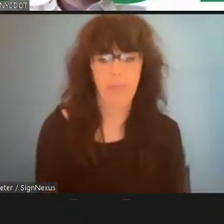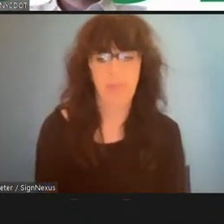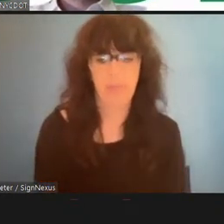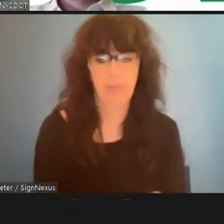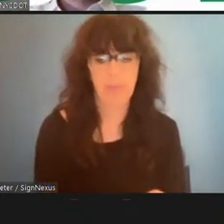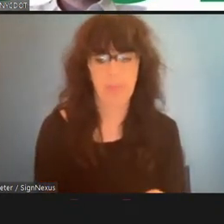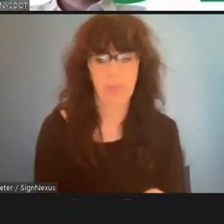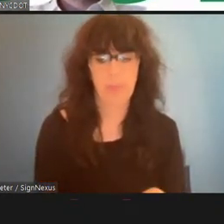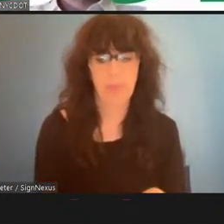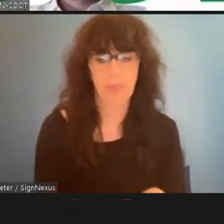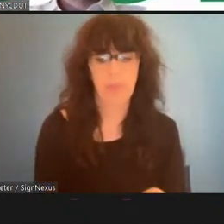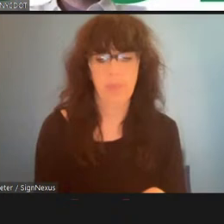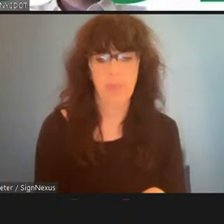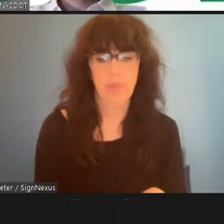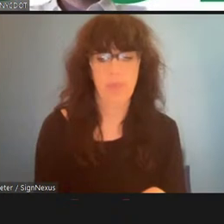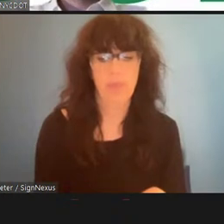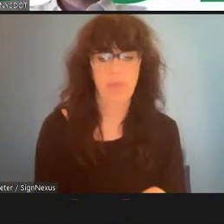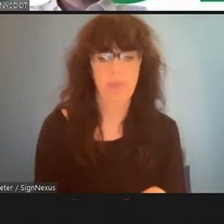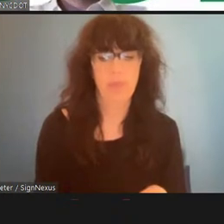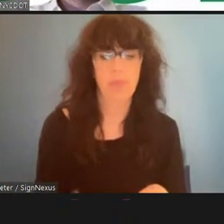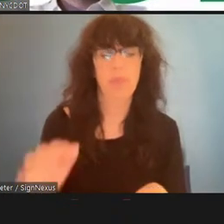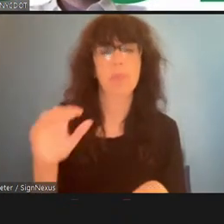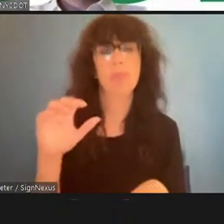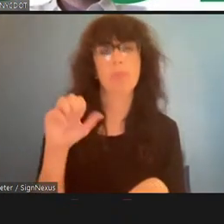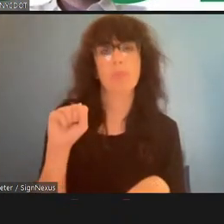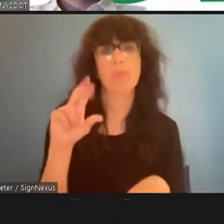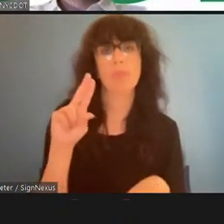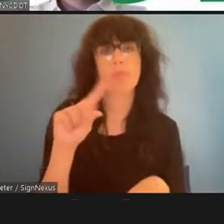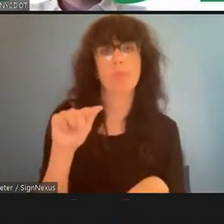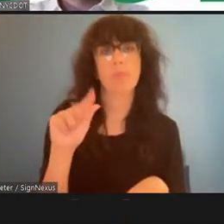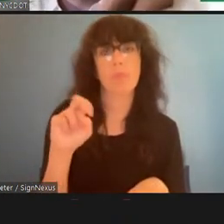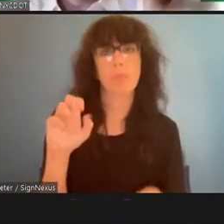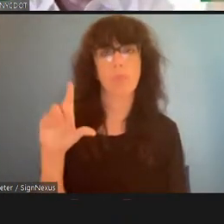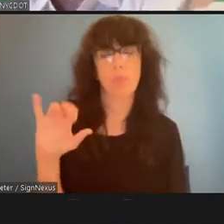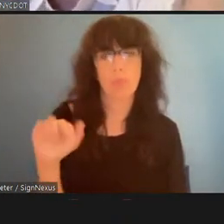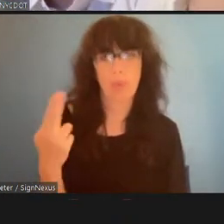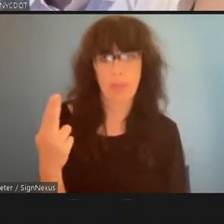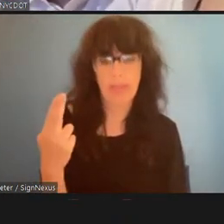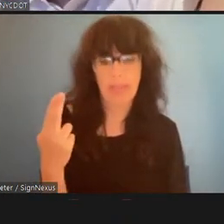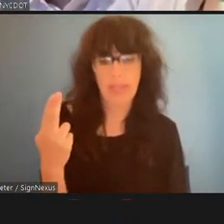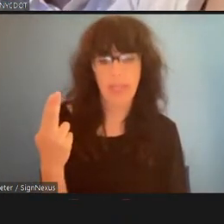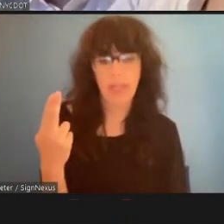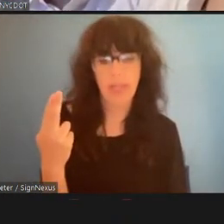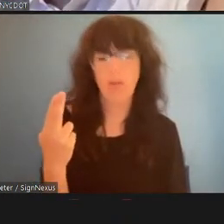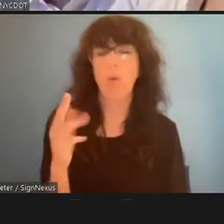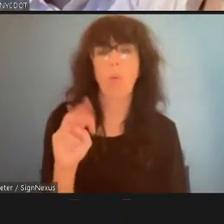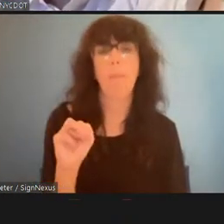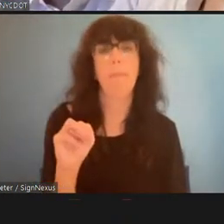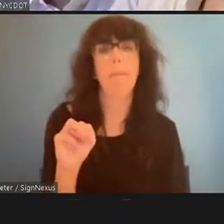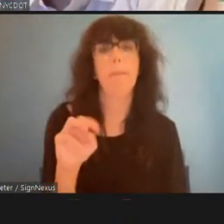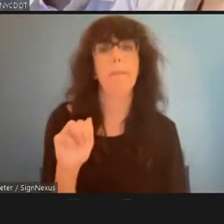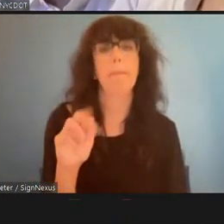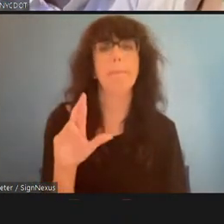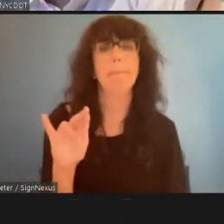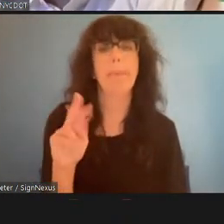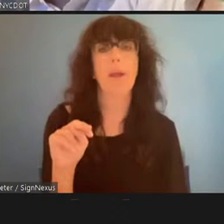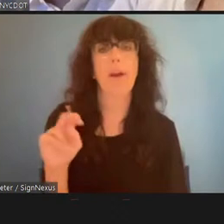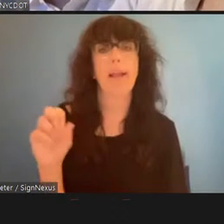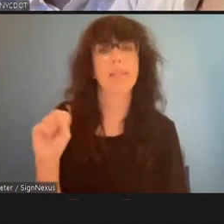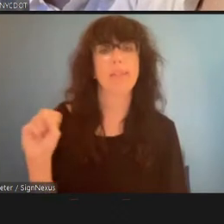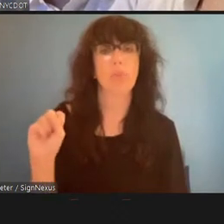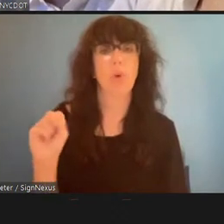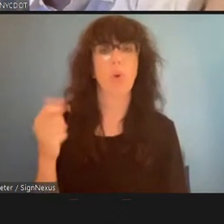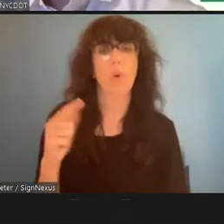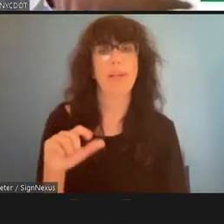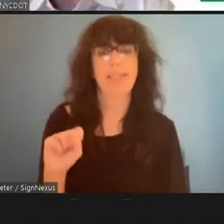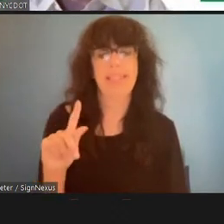our next speaker is susan lee excuse me our next speaker is mary ann cerrone followed by stephen